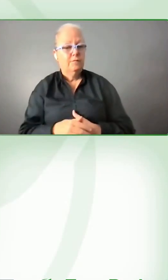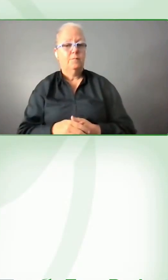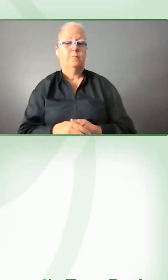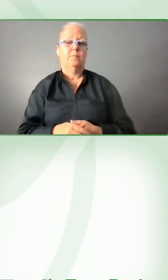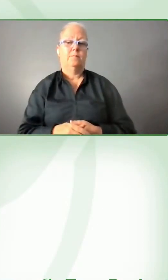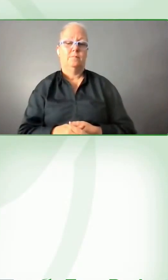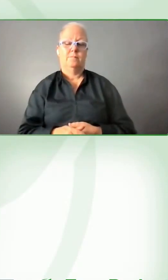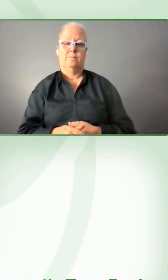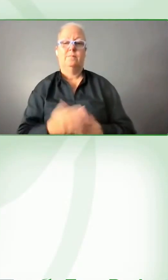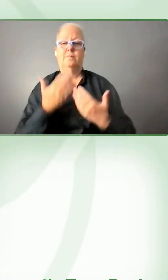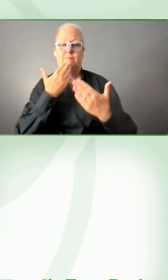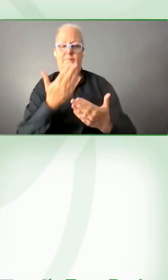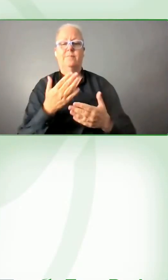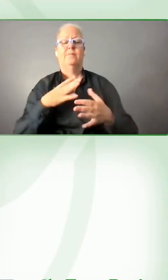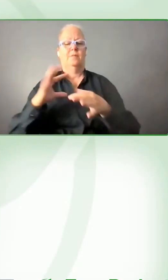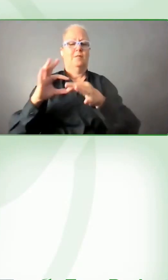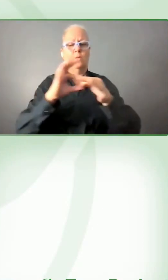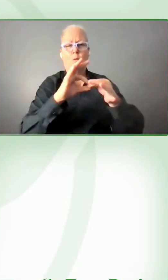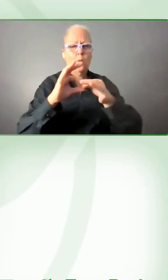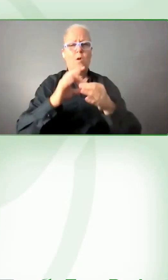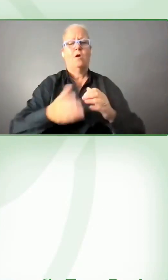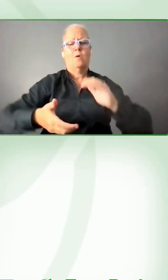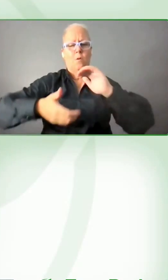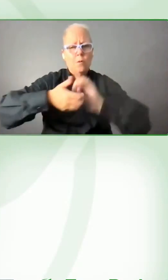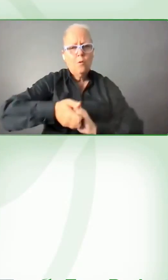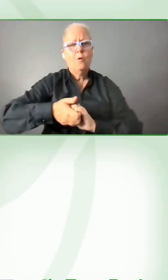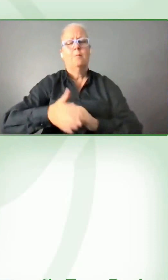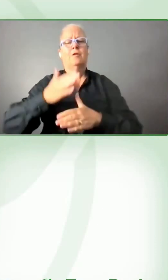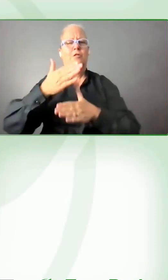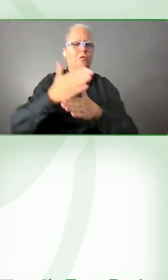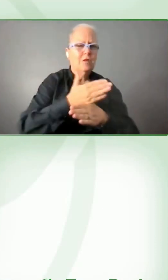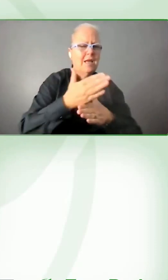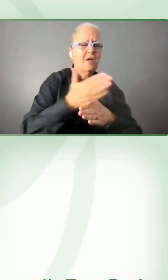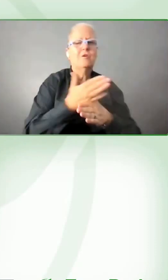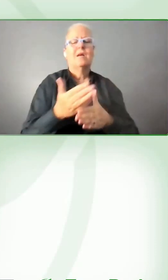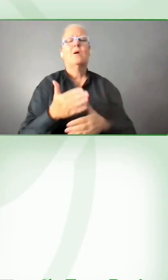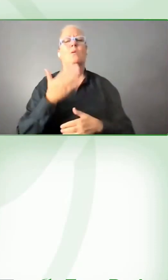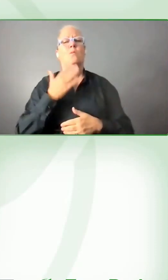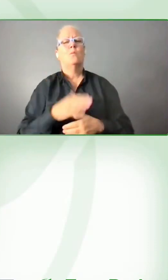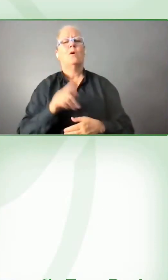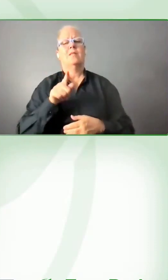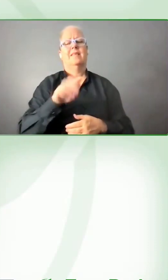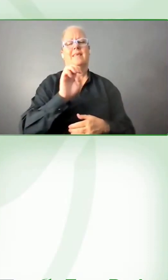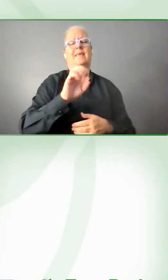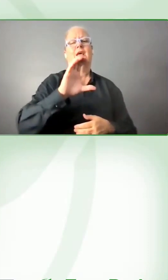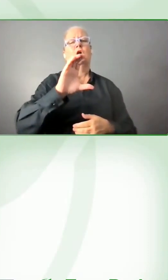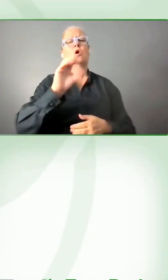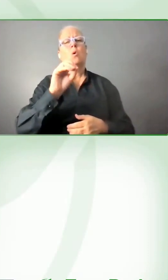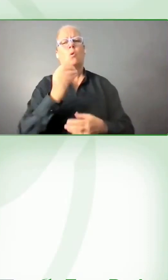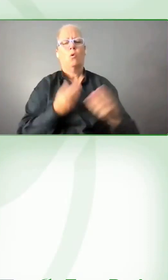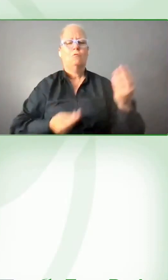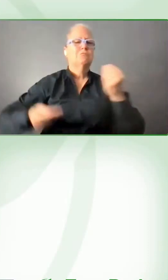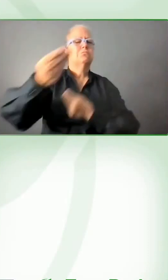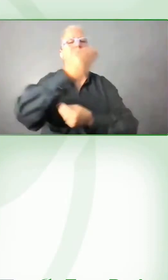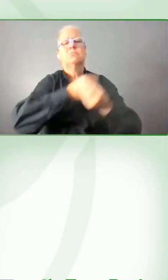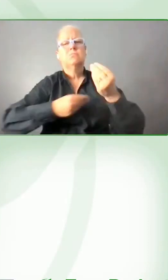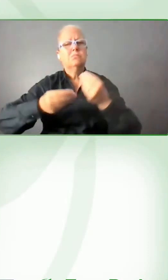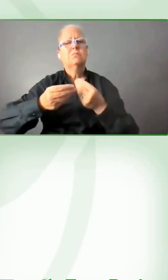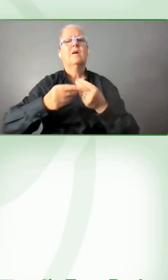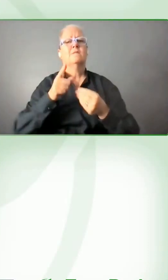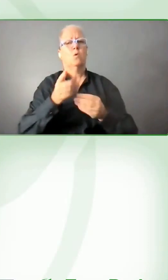Alliances, cooperation, sharing, an ecosystem of practitioners and policymakers. Thank